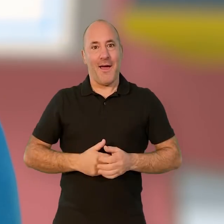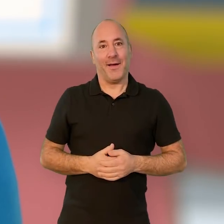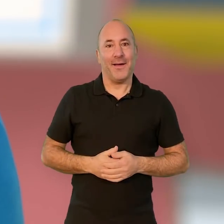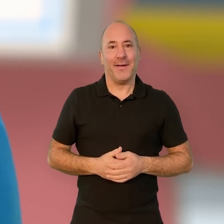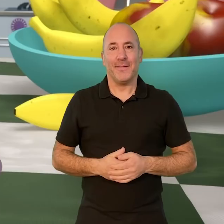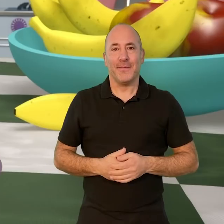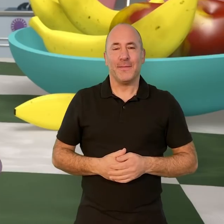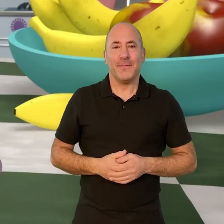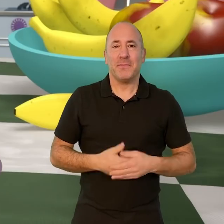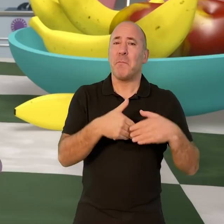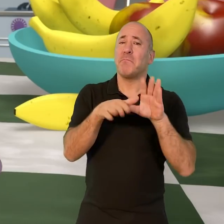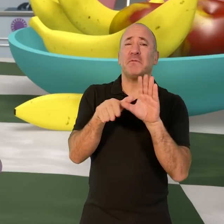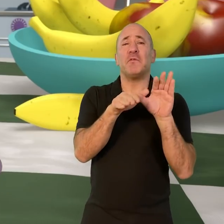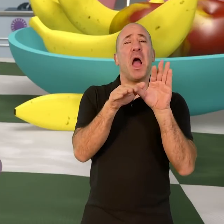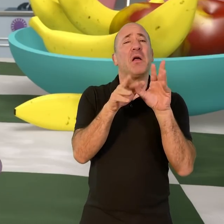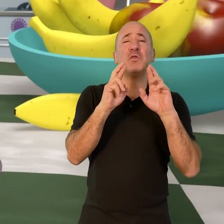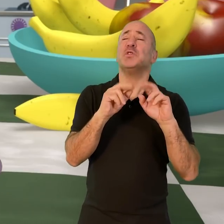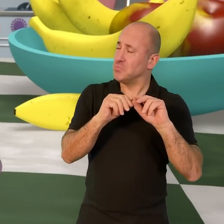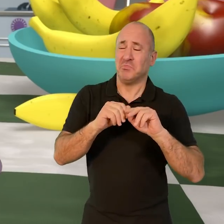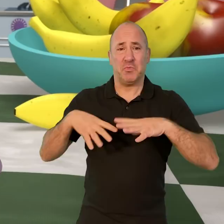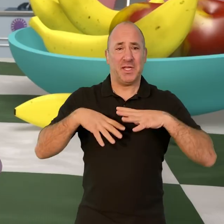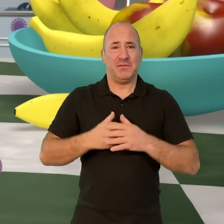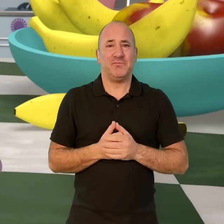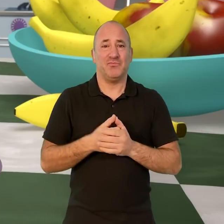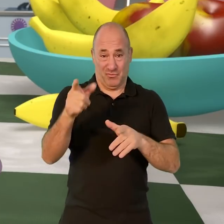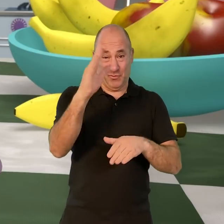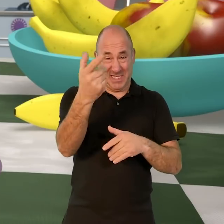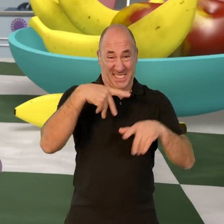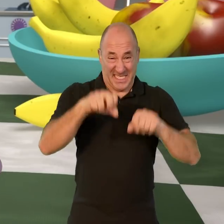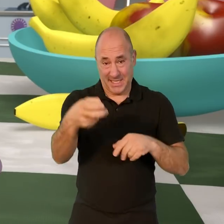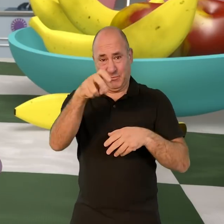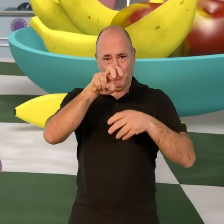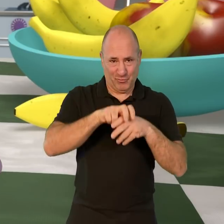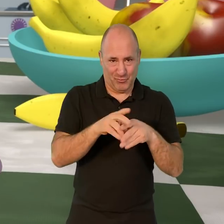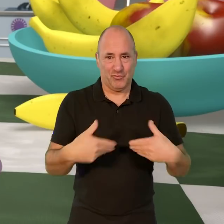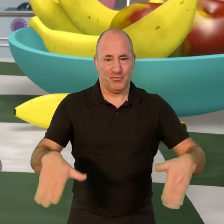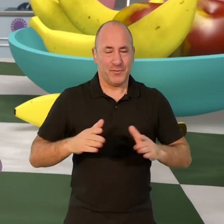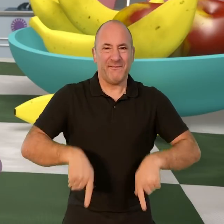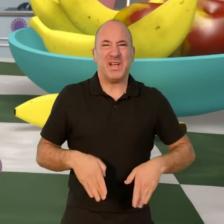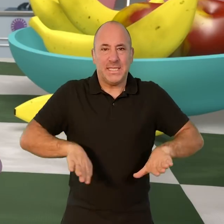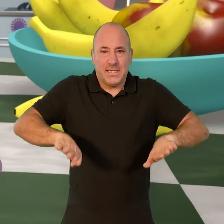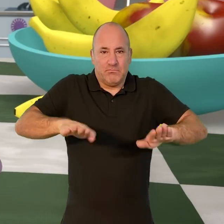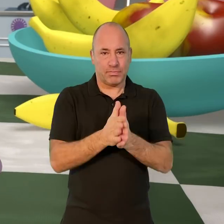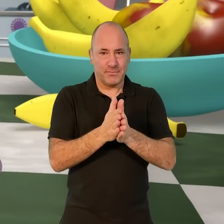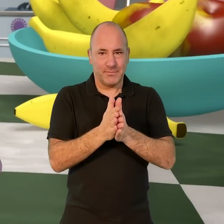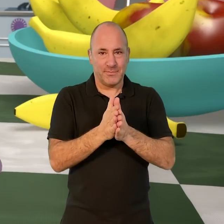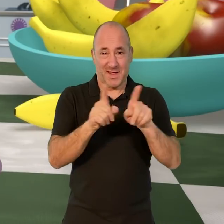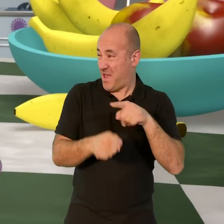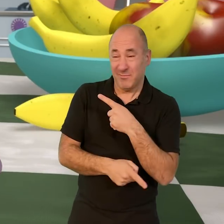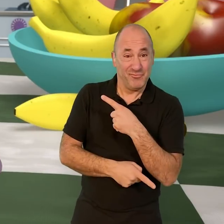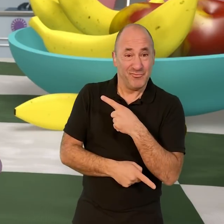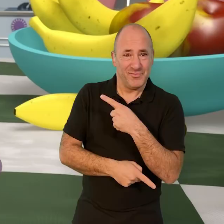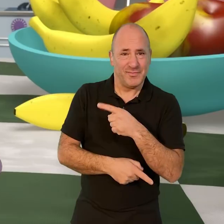ballerina. The butterfly of wishes gets ready, sitting down on your bottoms again, joining the soles of your feet together.